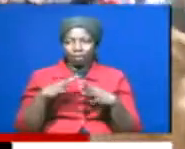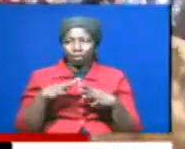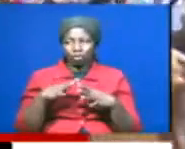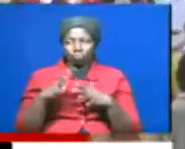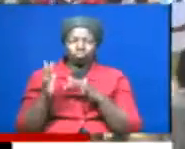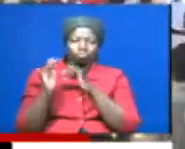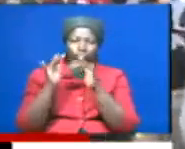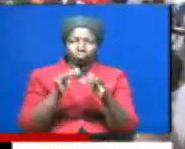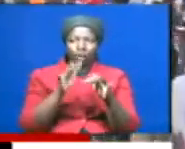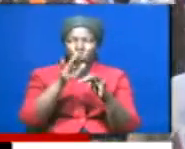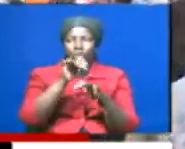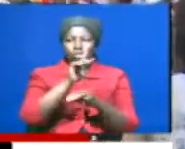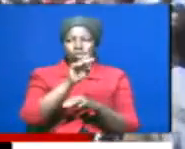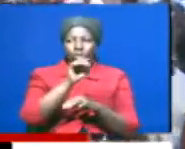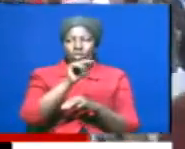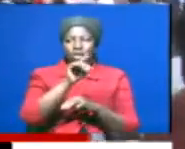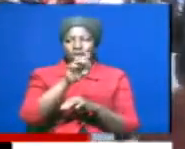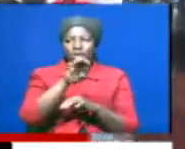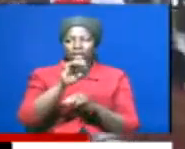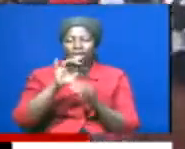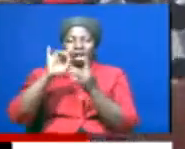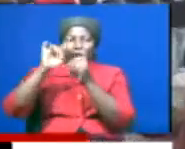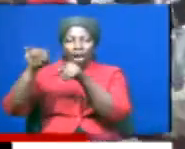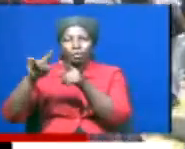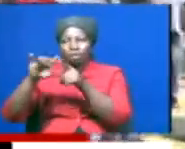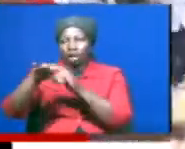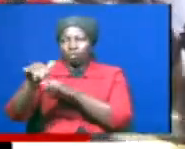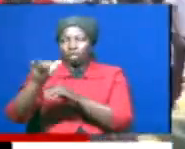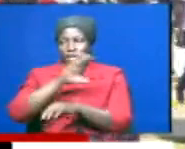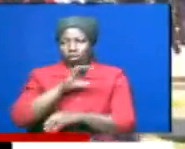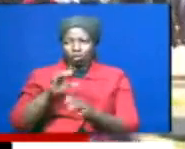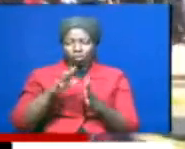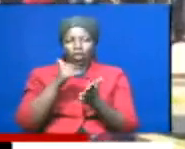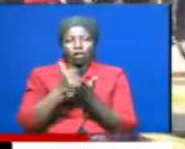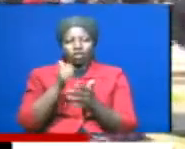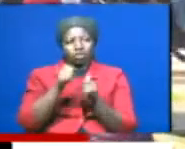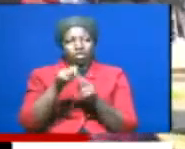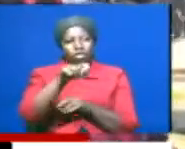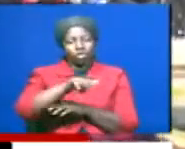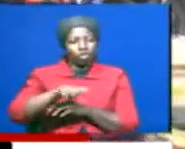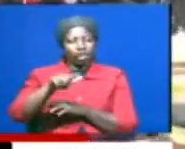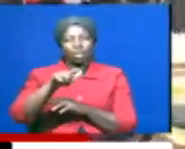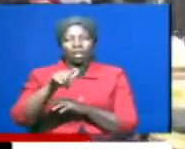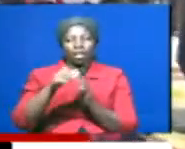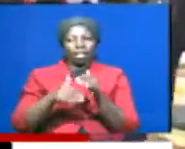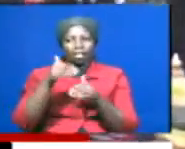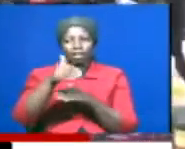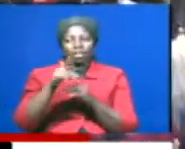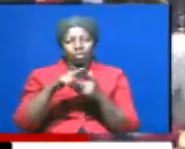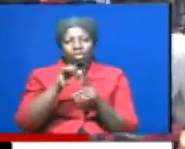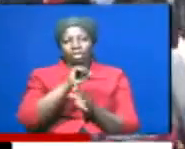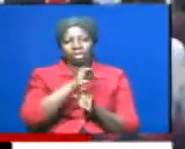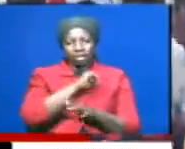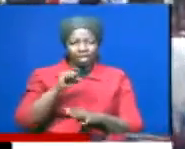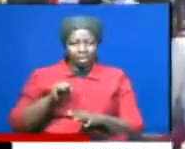through to the county commissioner's office. County commissioner's office is located just adjacently to the state lodge there. And